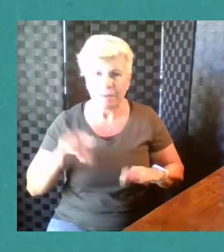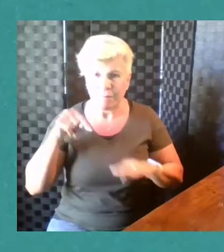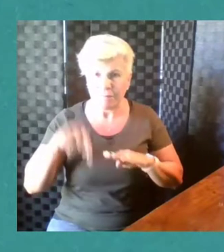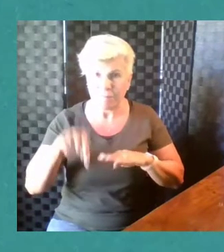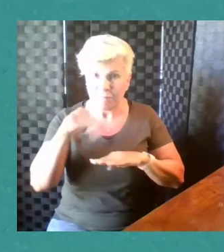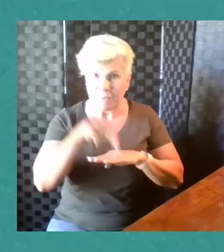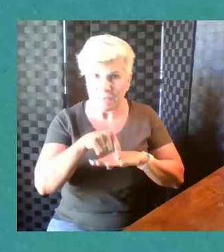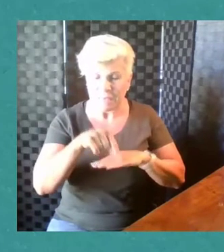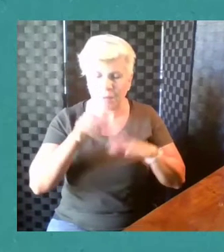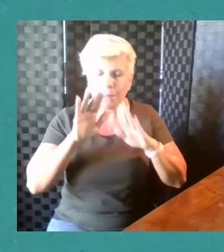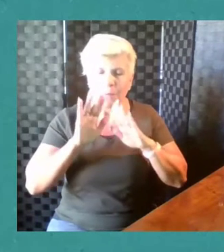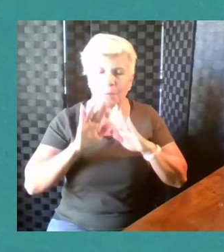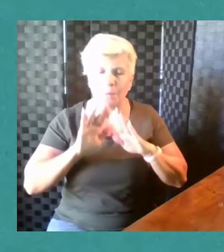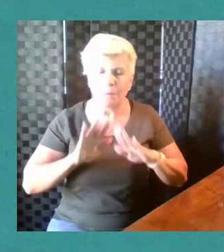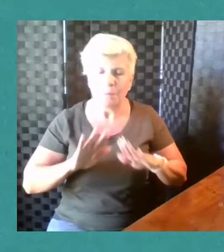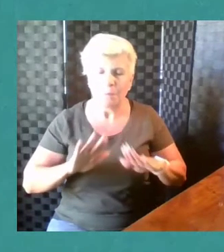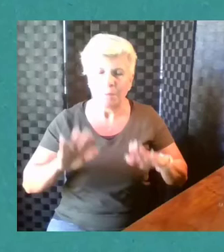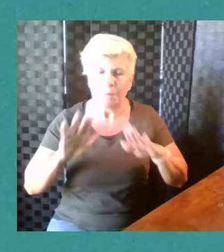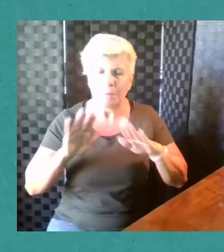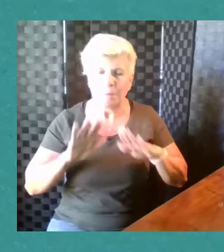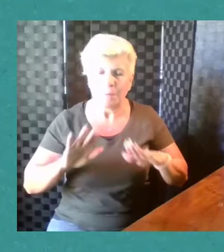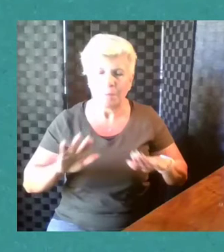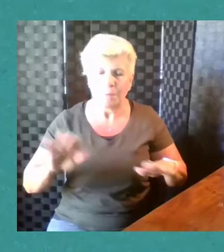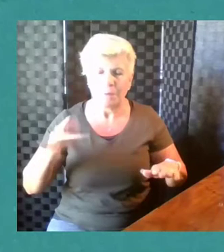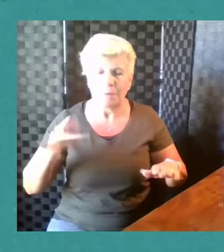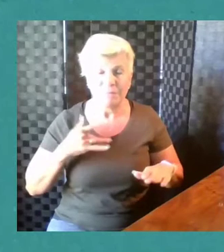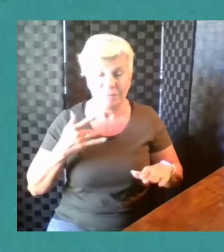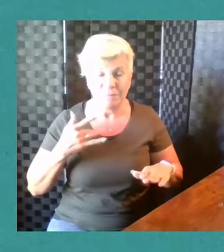Feet are still. Can you feel them?